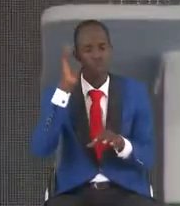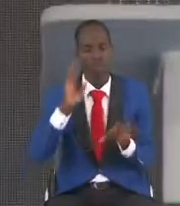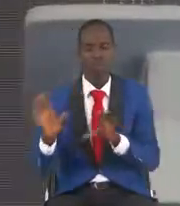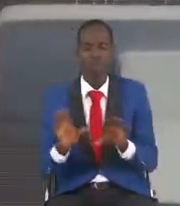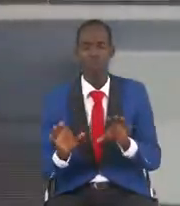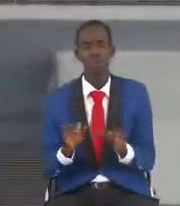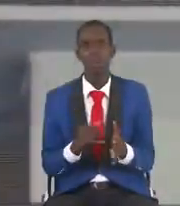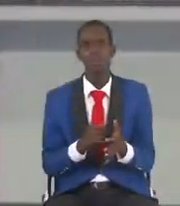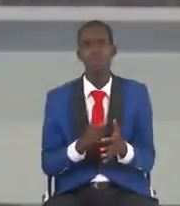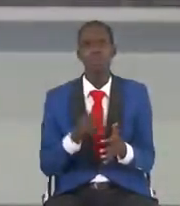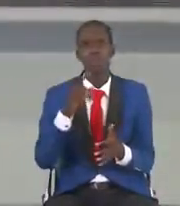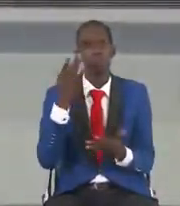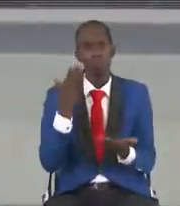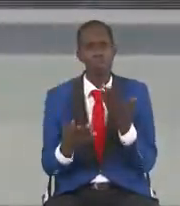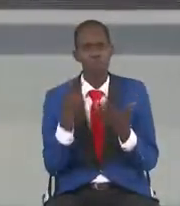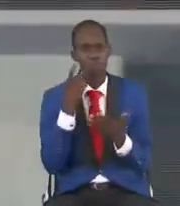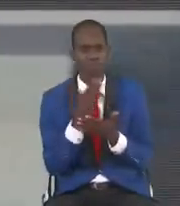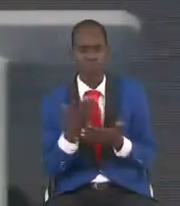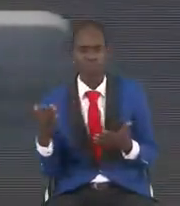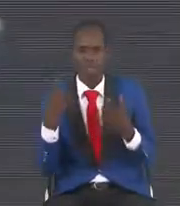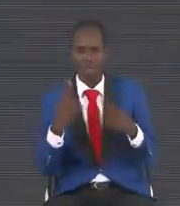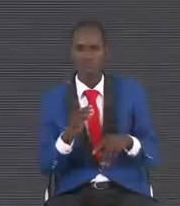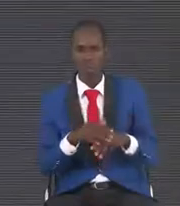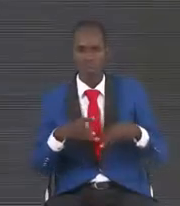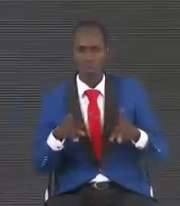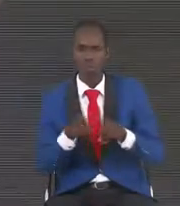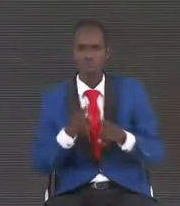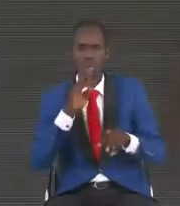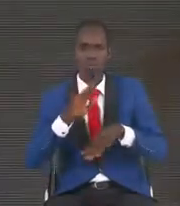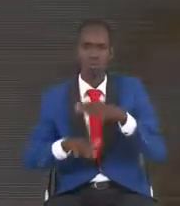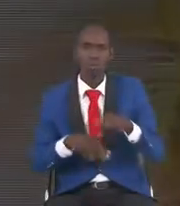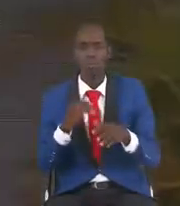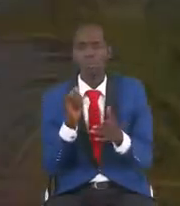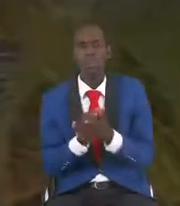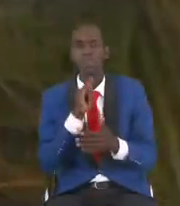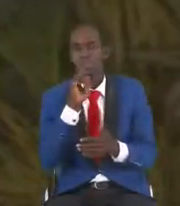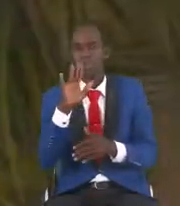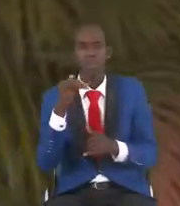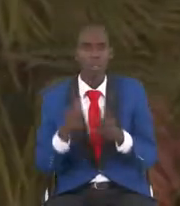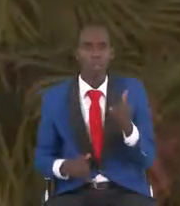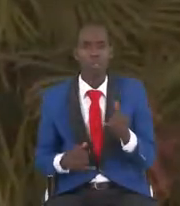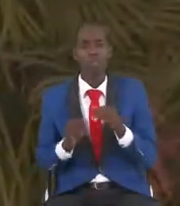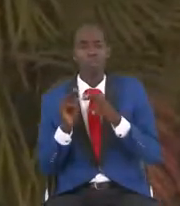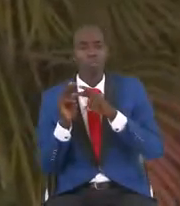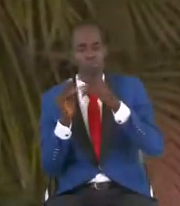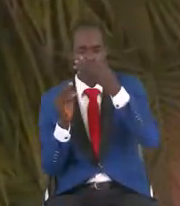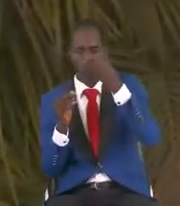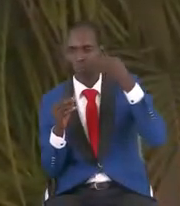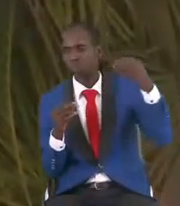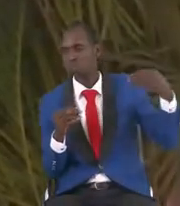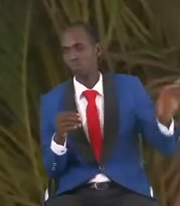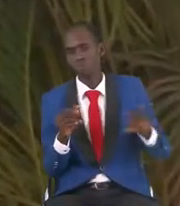You might see some things on the way while you are going. That's not your destination. Look away. Know when